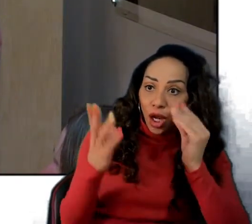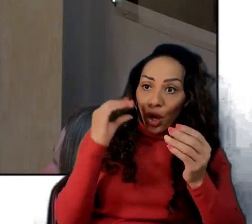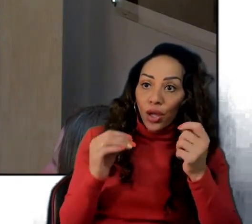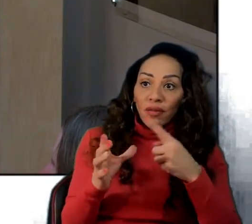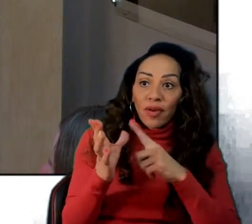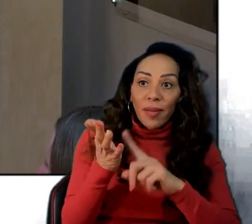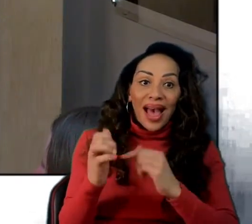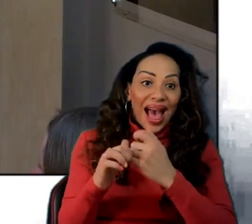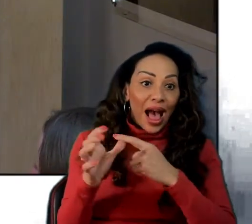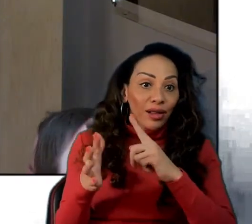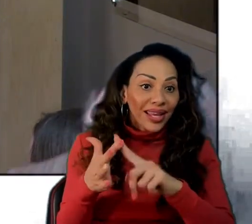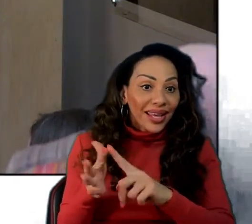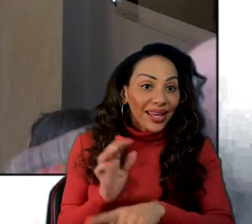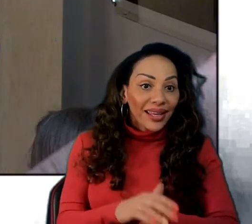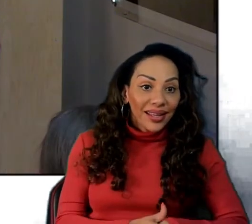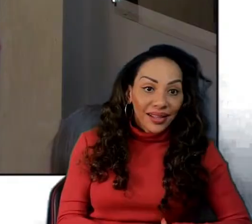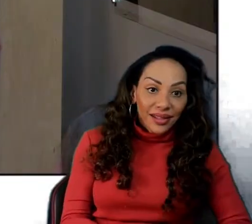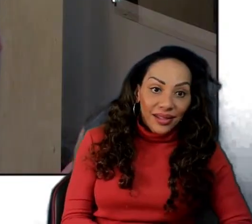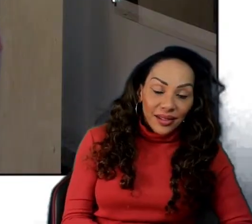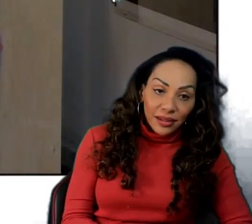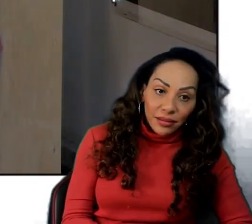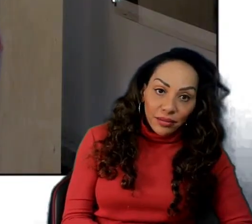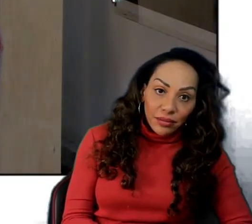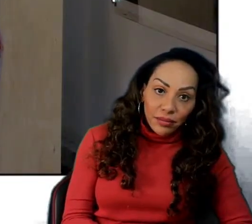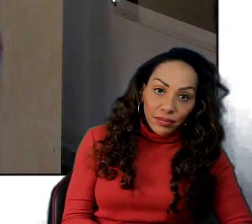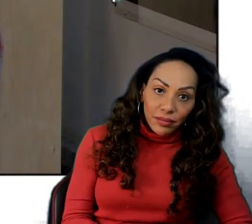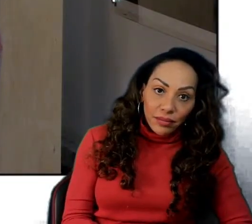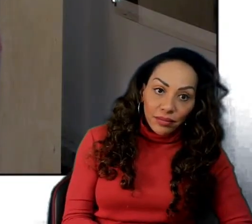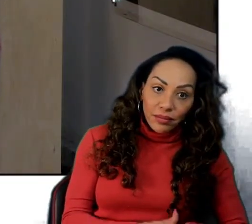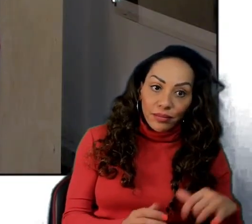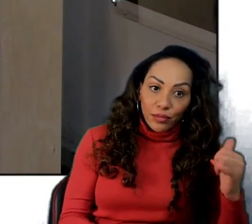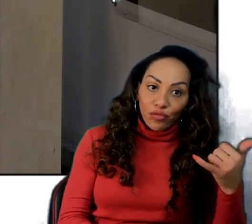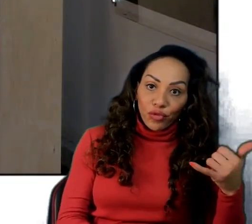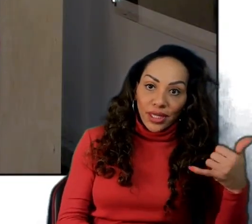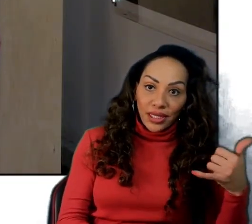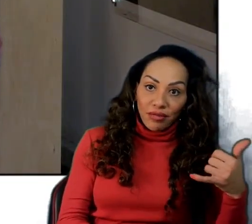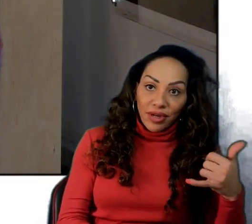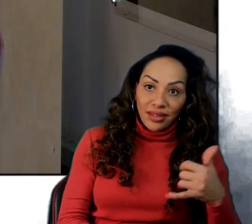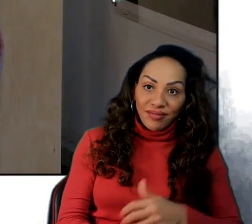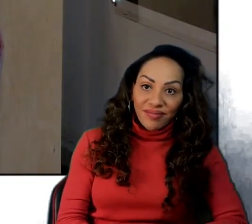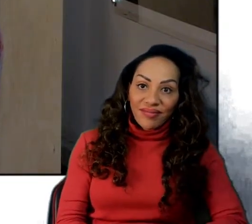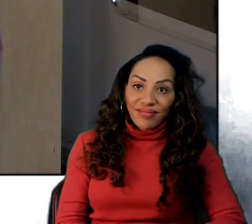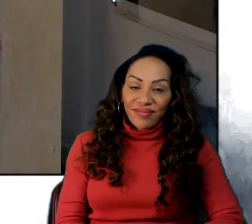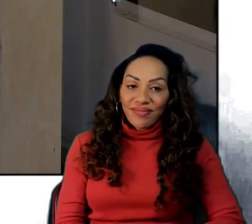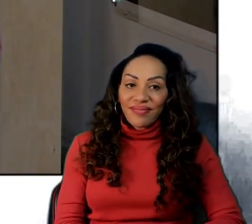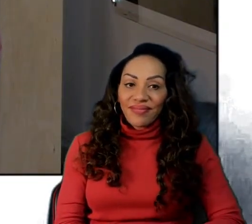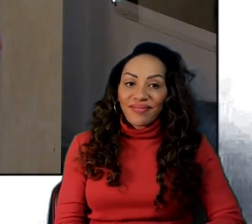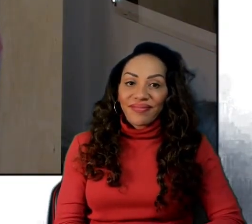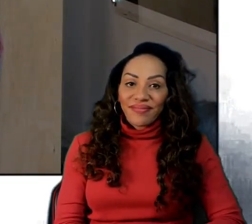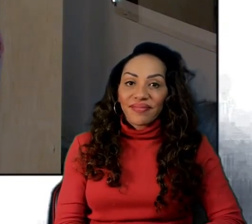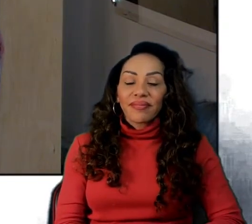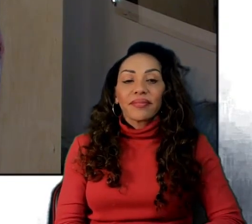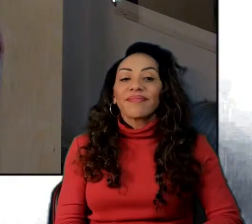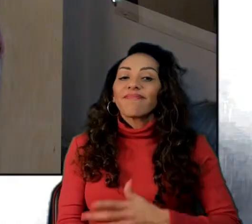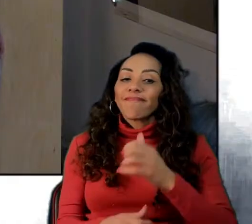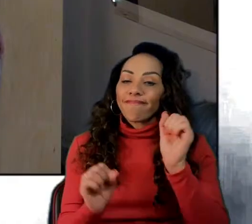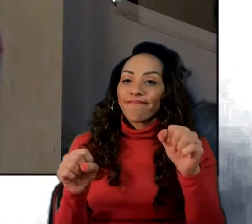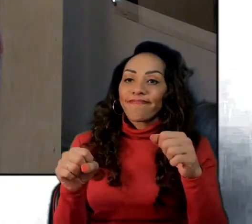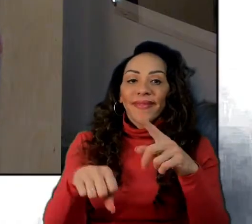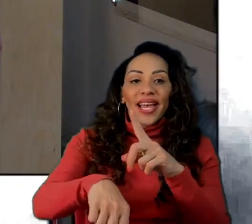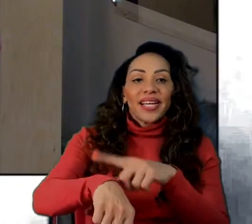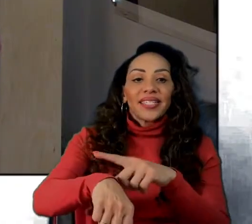Yeah, so I think one big one is the time scales, I guess, because we're very used to thinking things